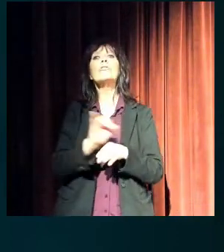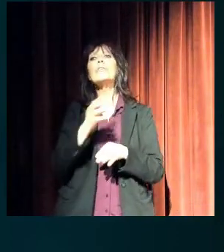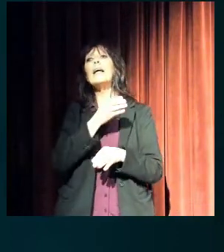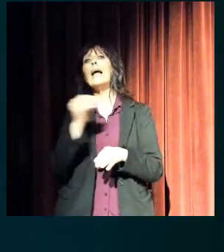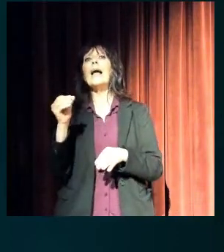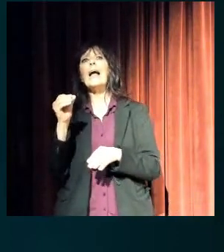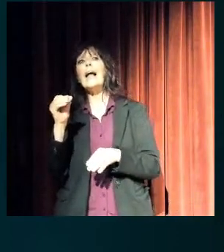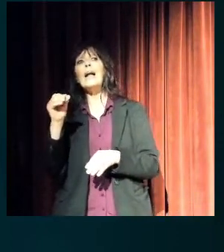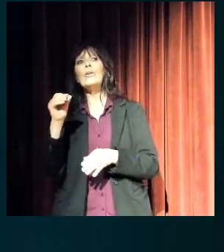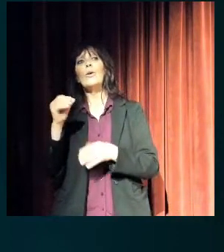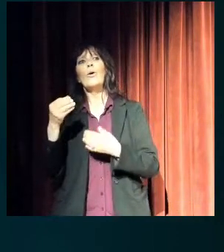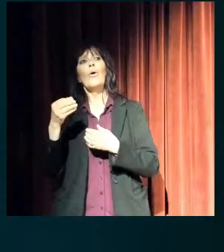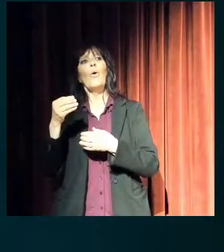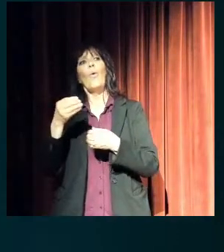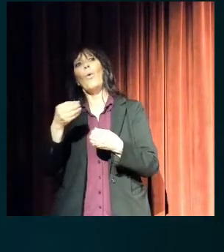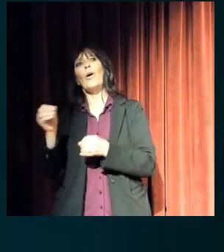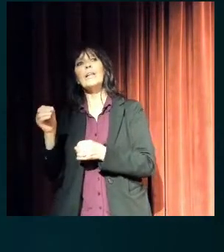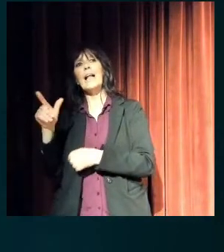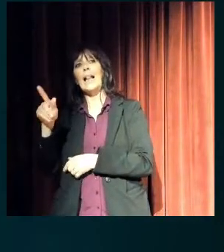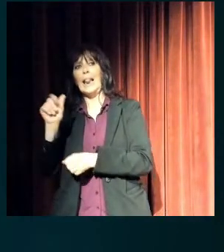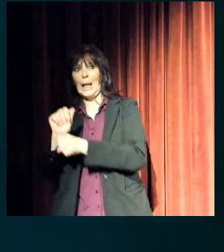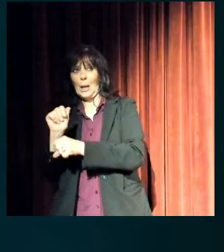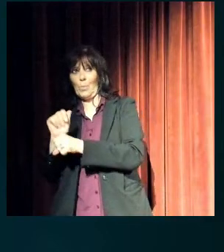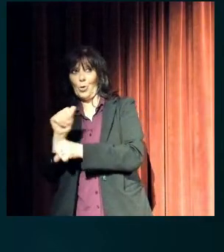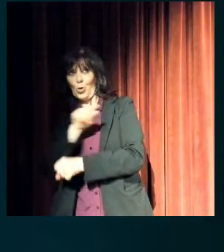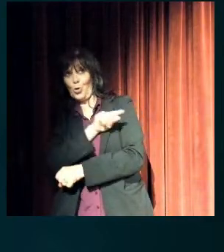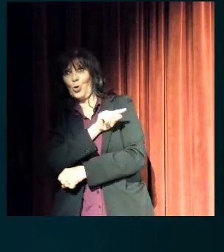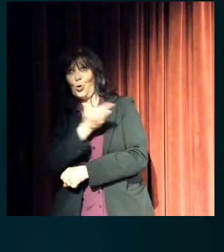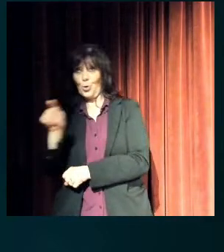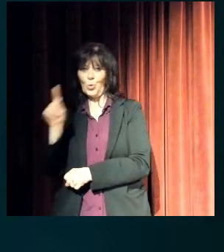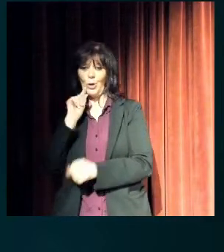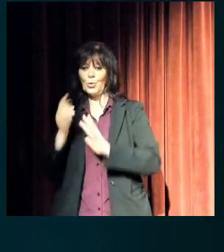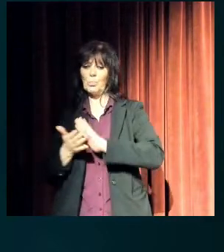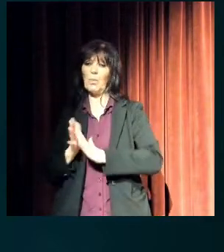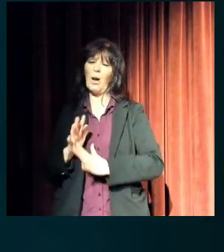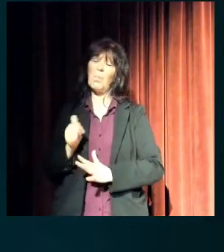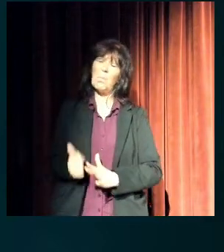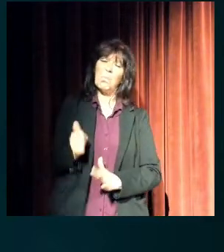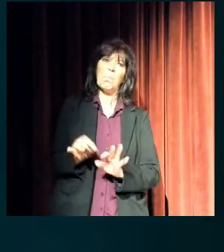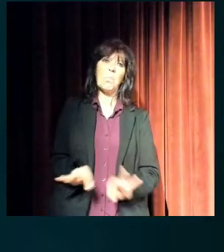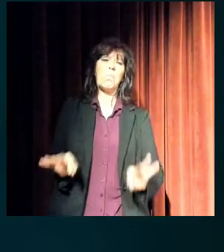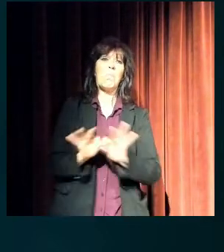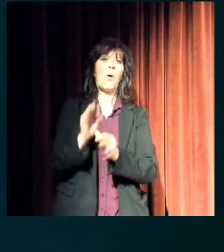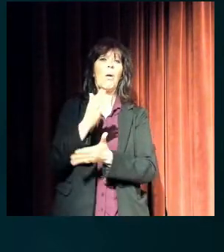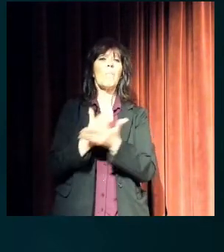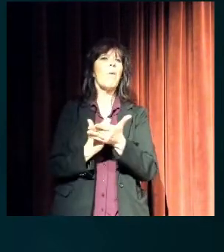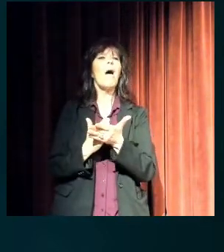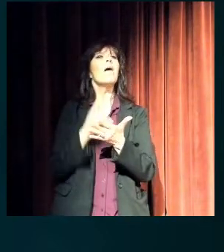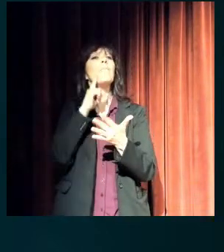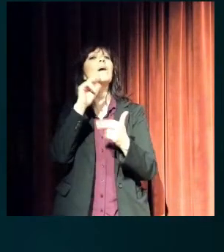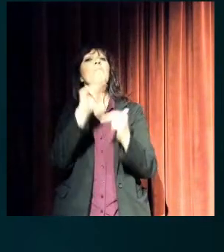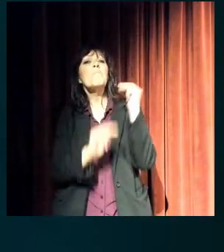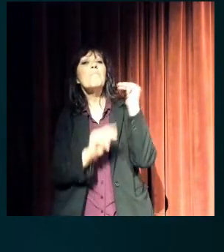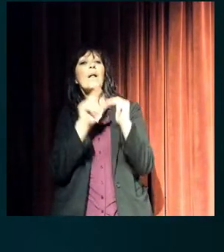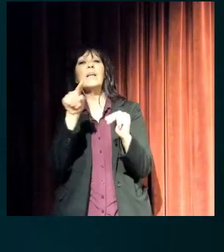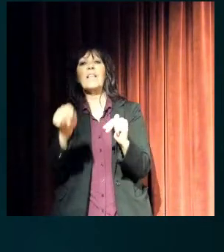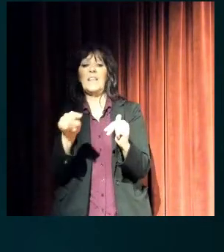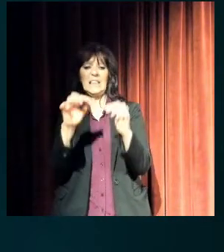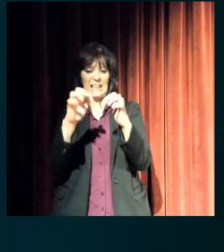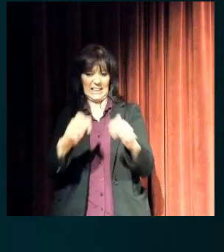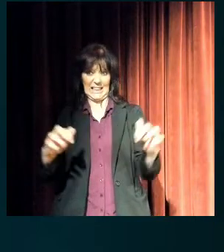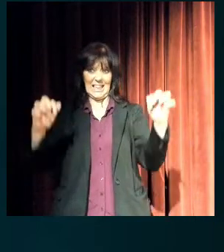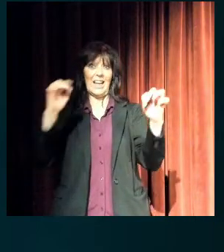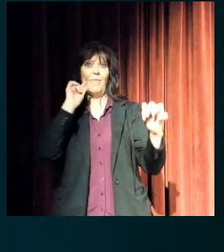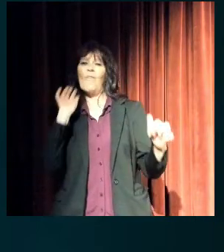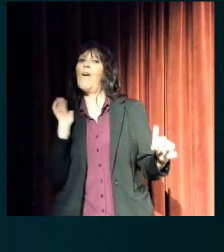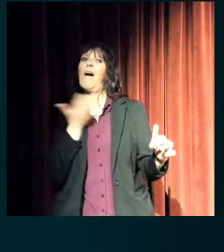labor, you are about to become the integral part of this project by building this state-of-the-art stadium